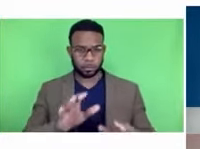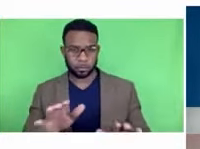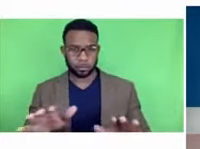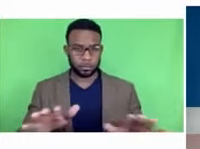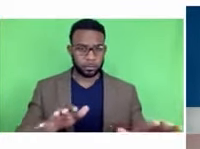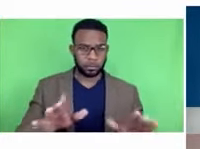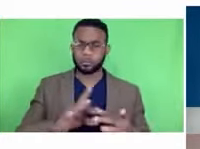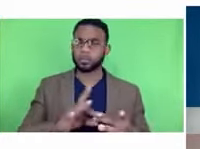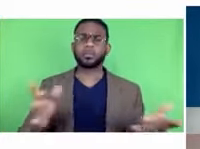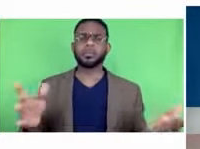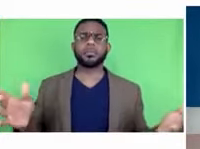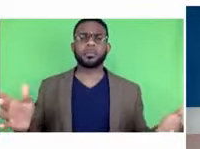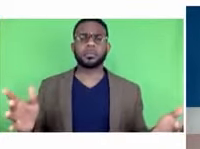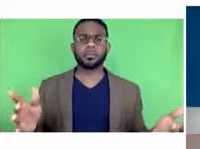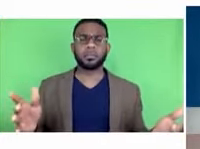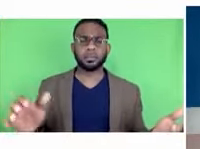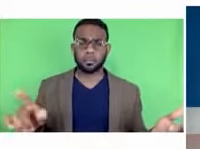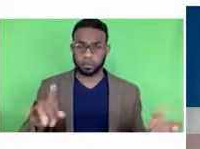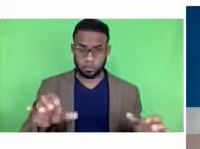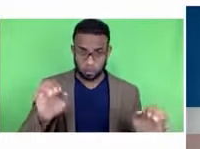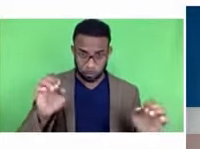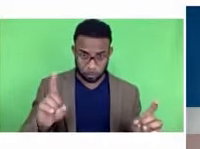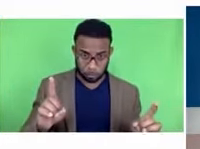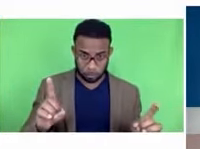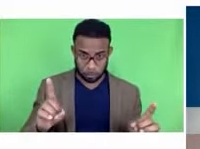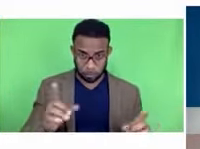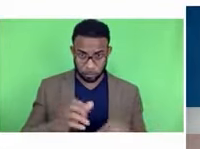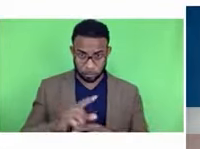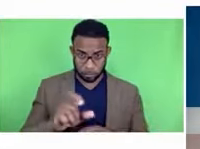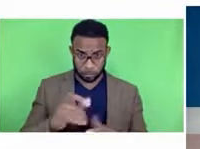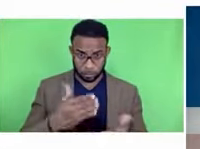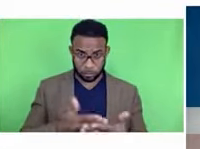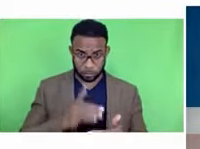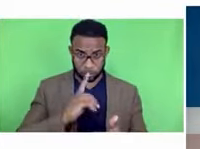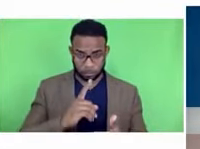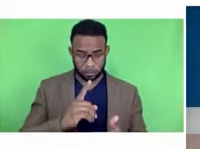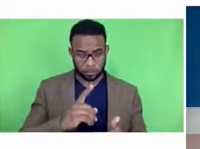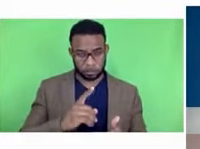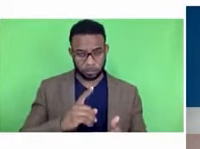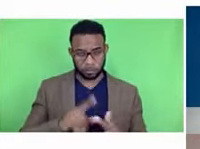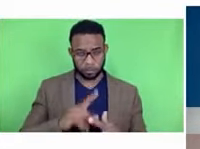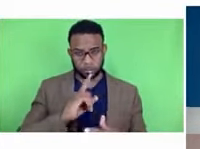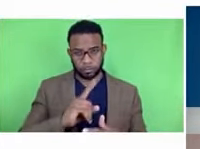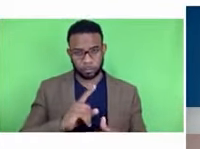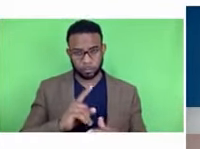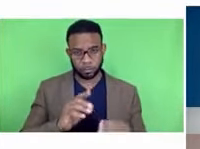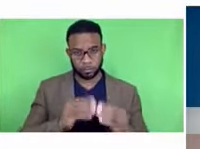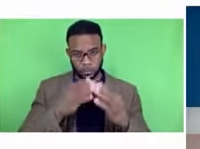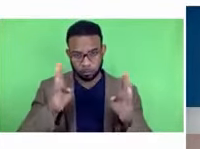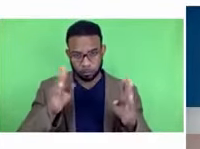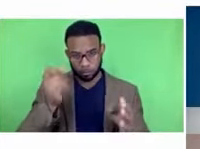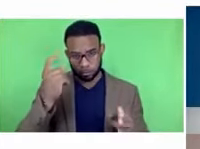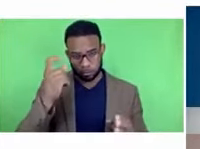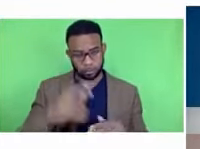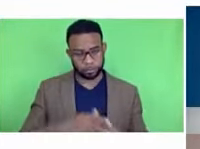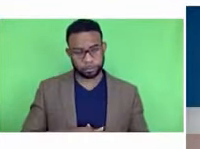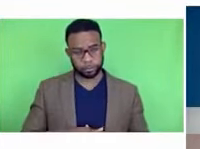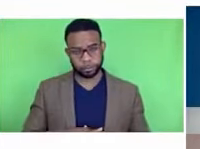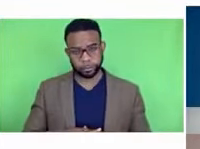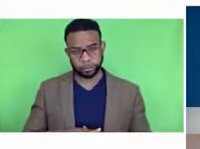say, like, they're doing education to get to where they need to be in order to be, you know, more open and understanding and be